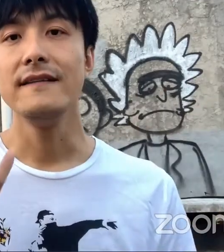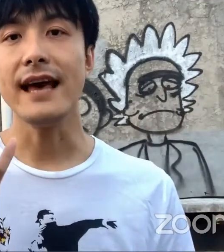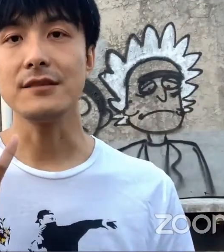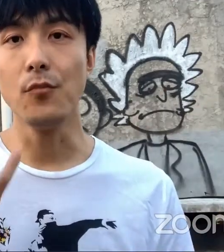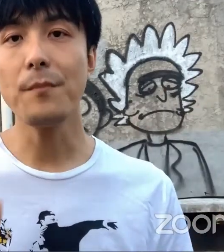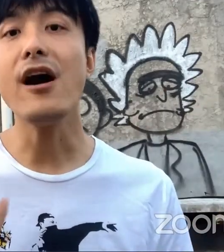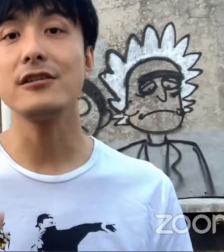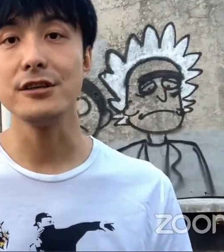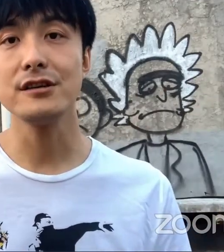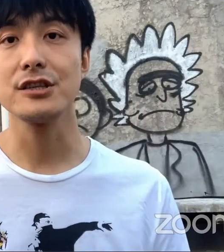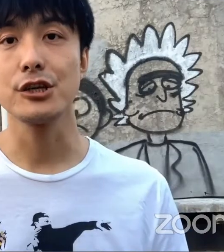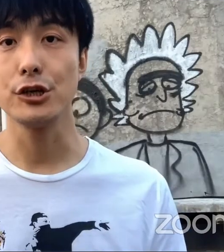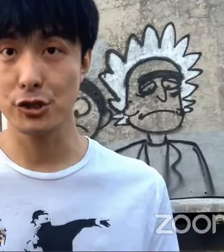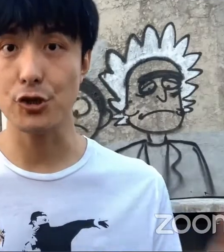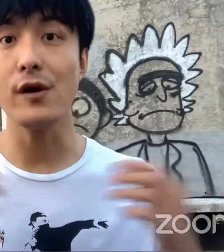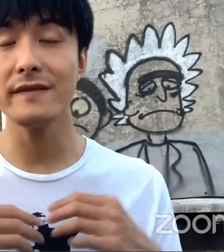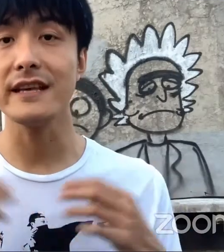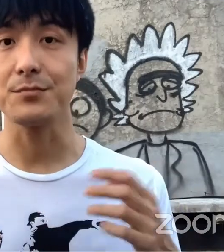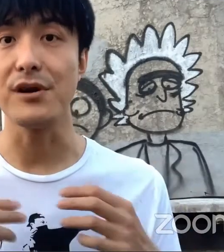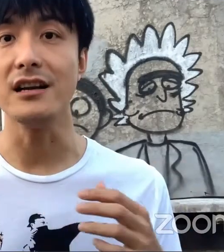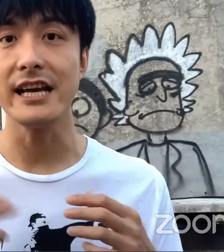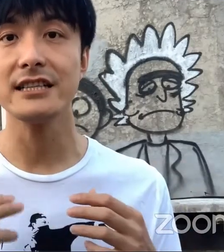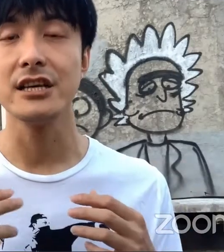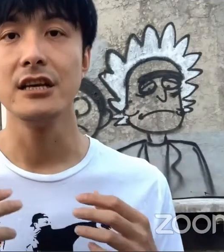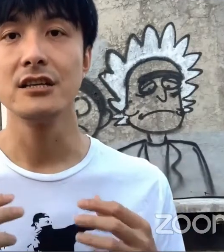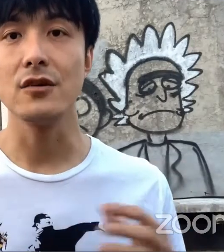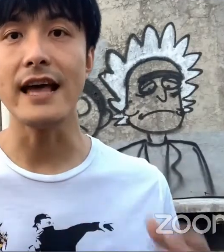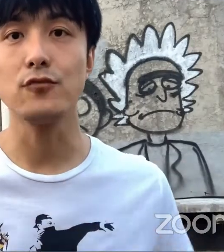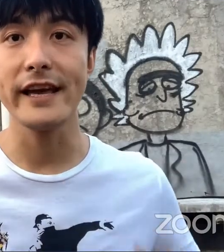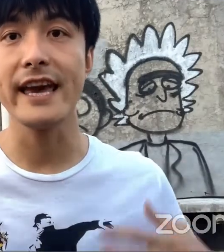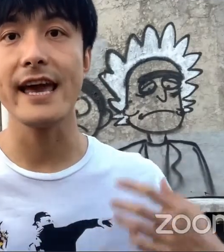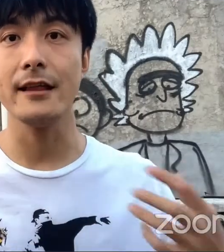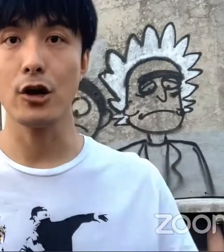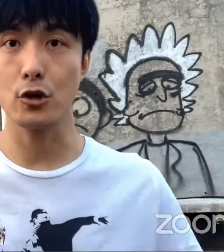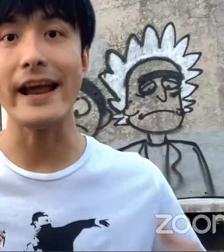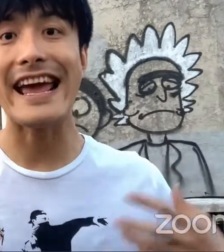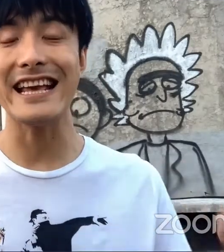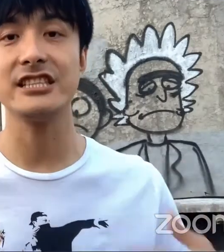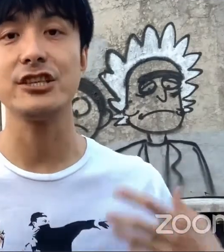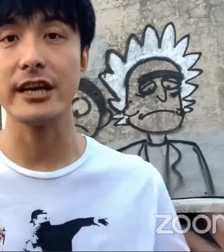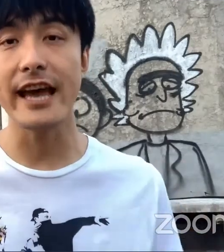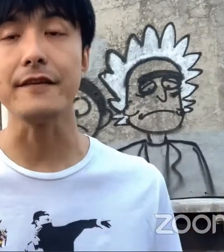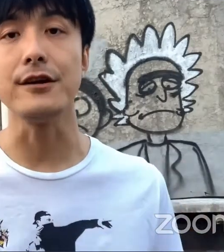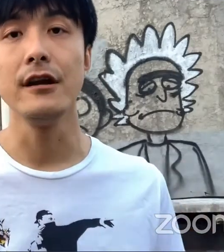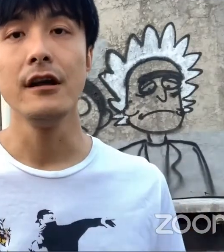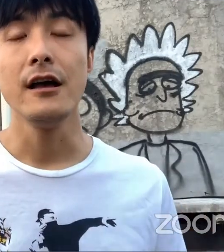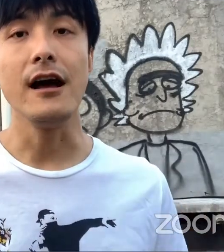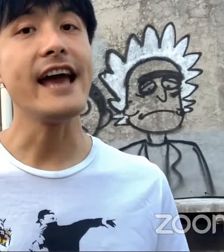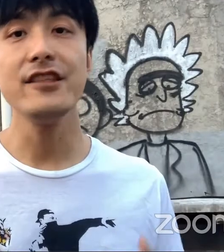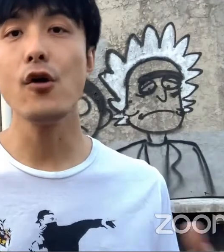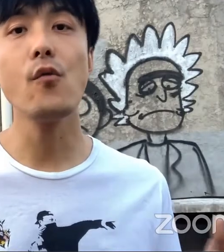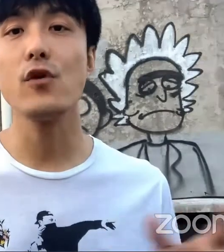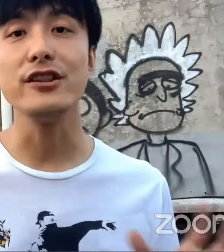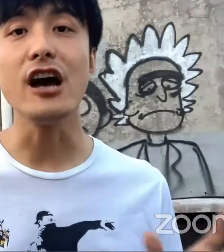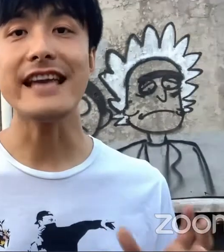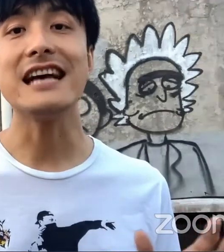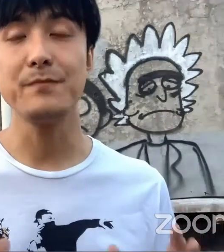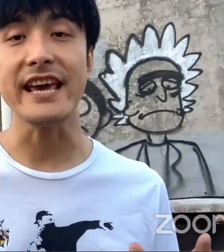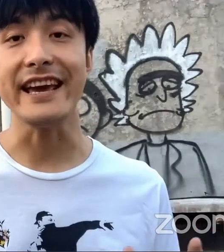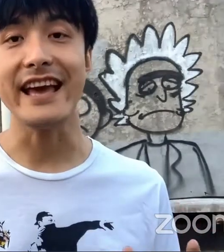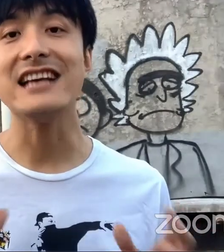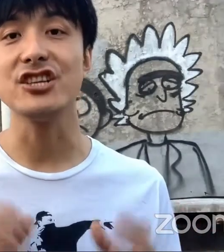that more partners could join this project, so that we can create it together. I know we're